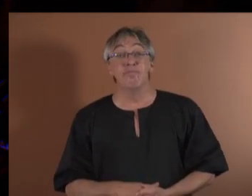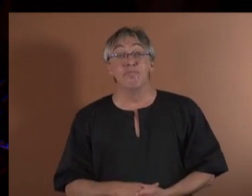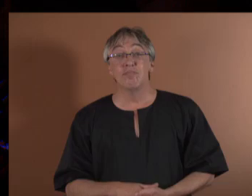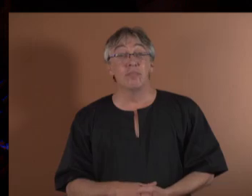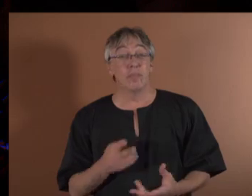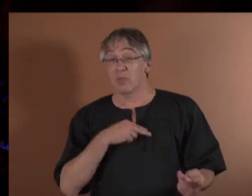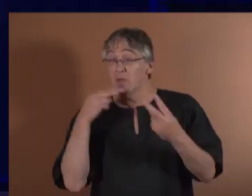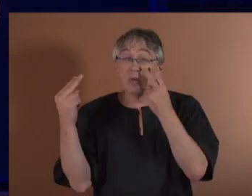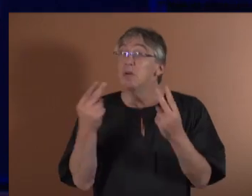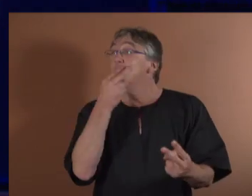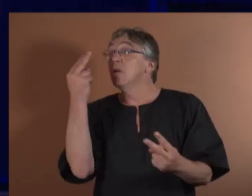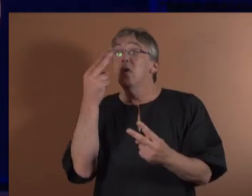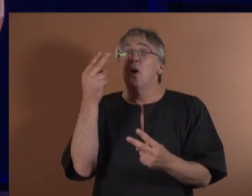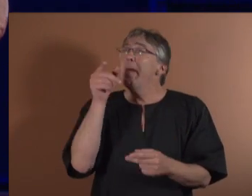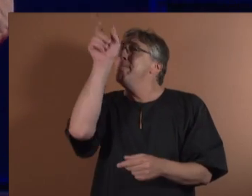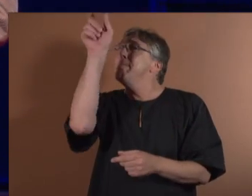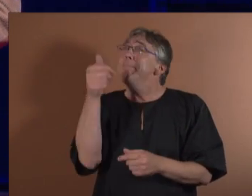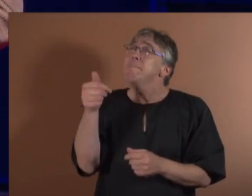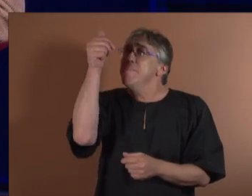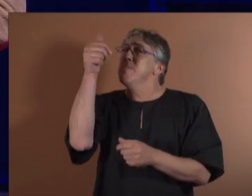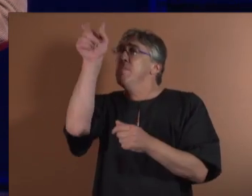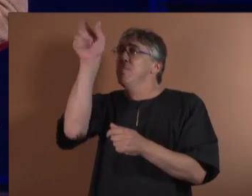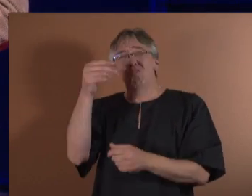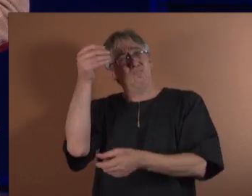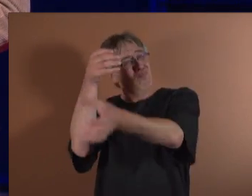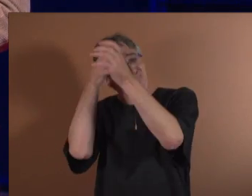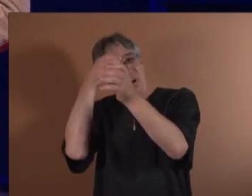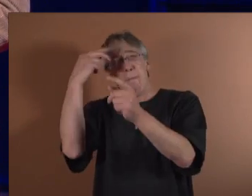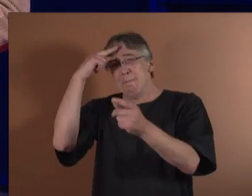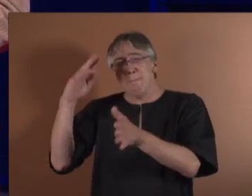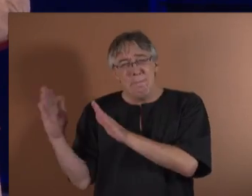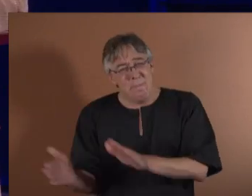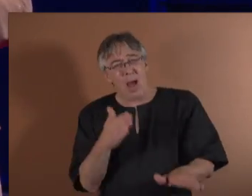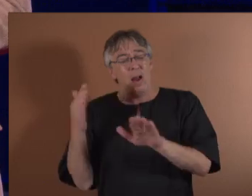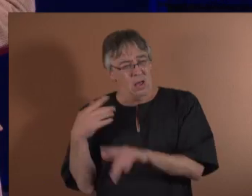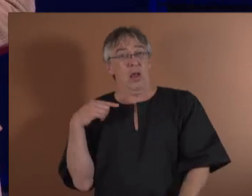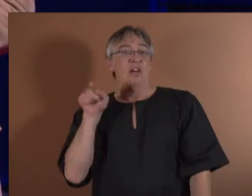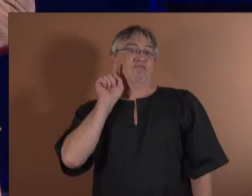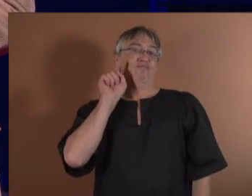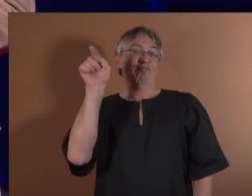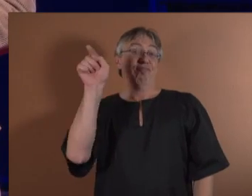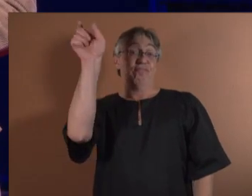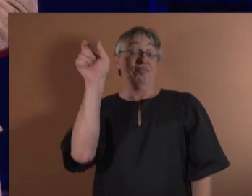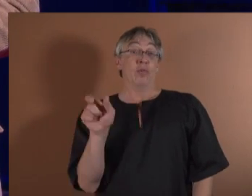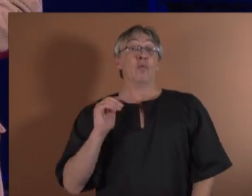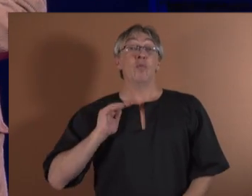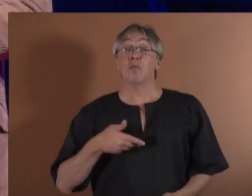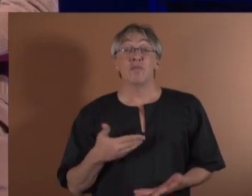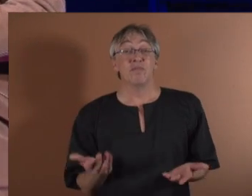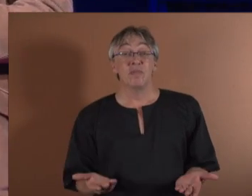of the master planner, and I found him, or her. You all know it very well.